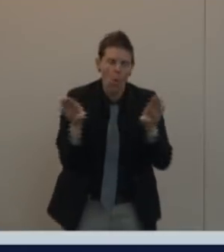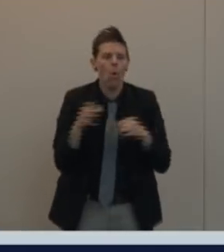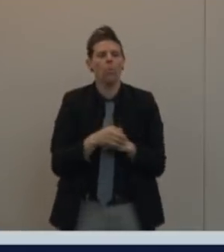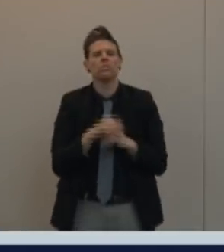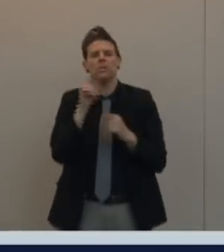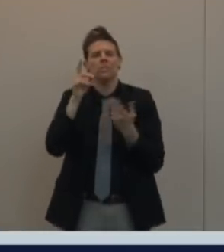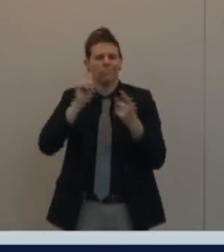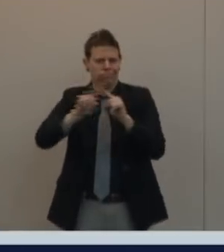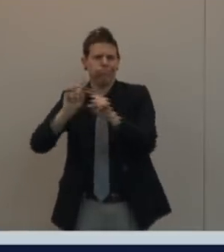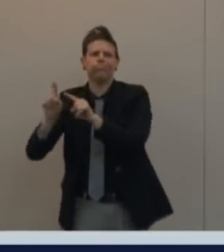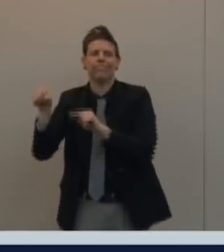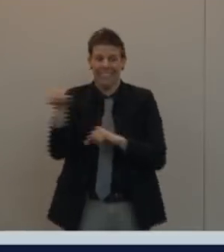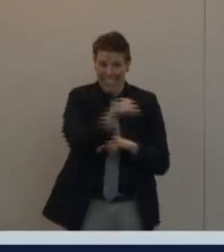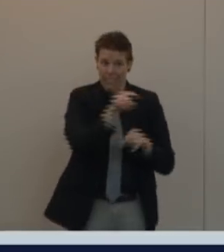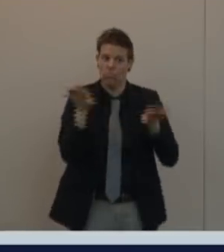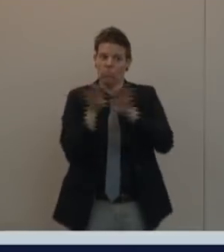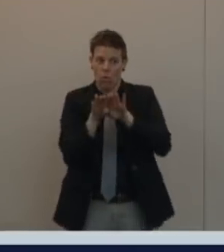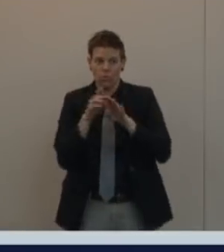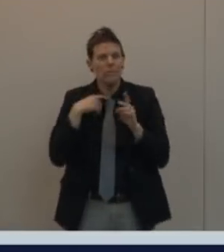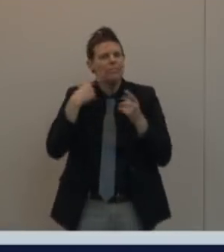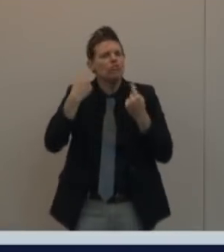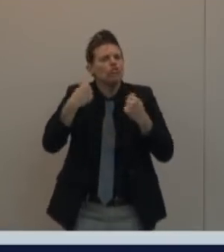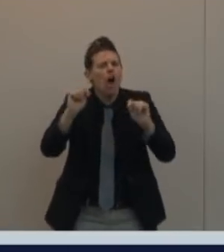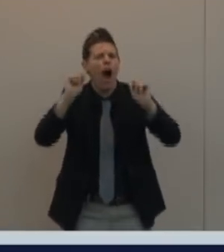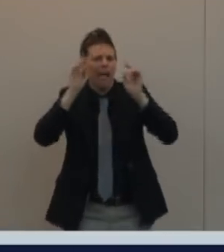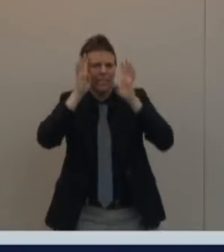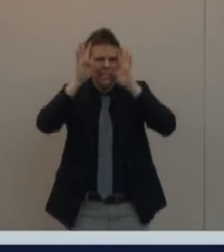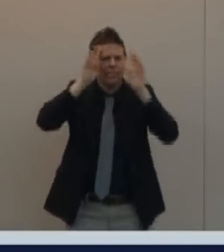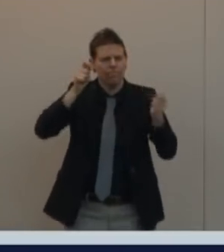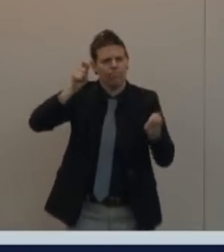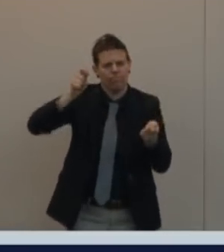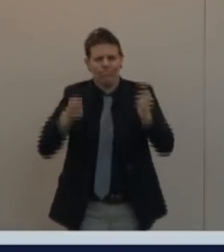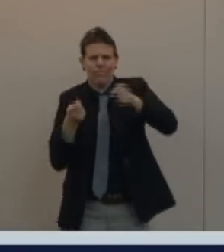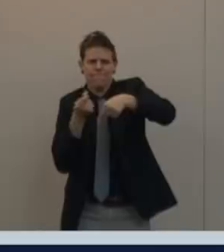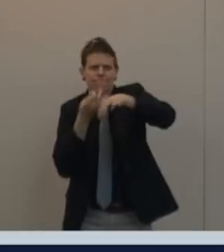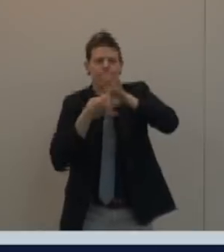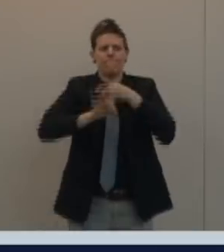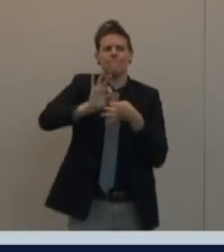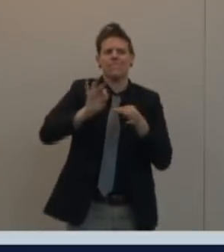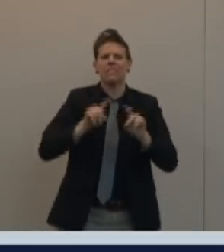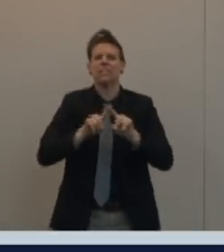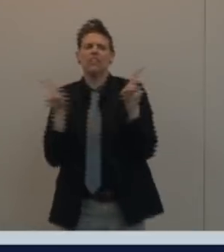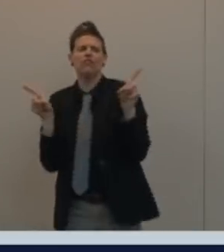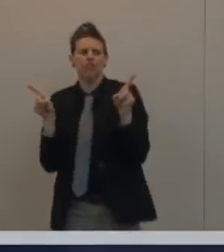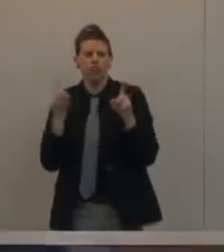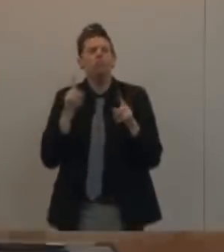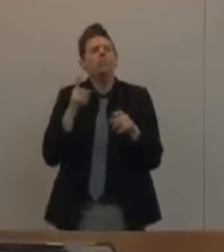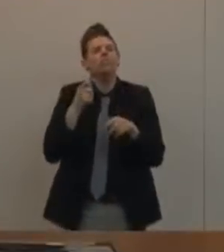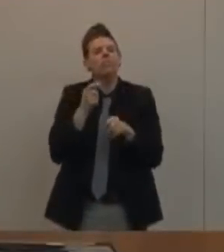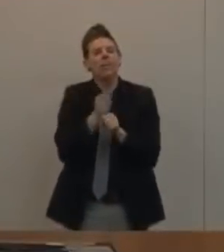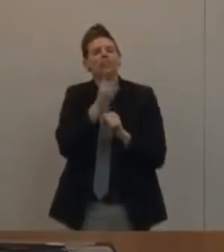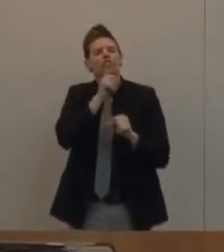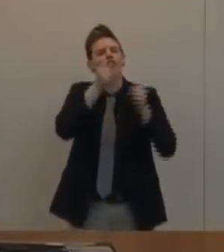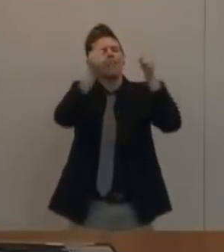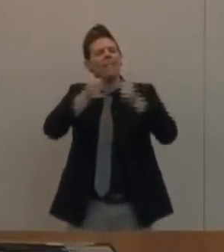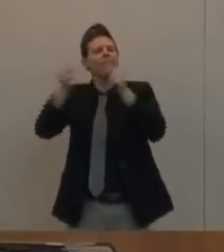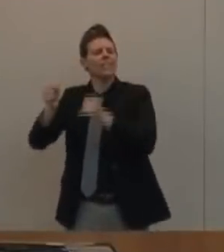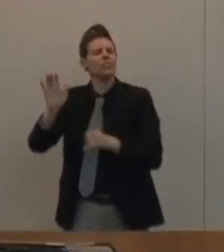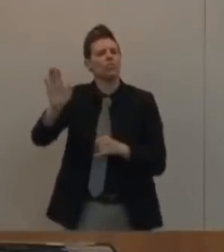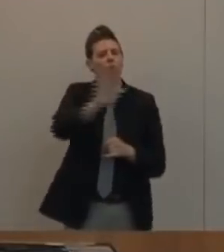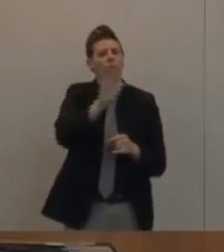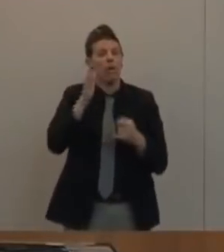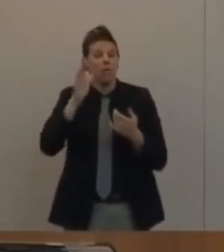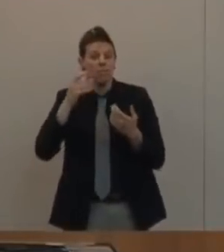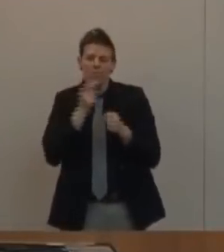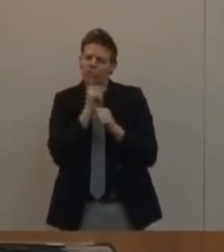that we've created the right kinds of additional vehicles to make sure that individuals can cash their checks